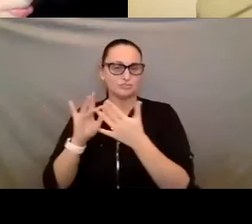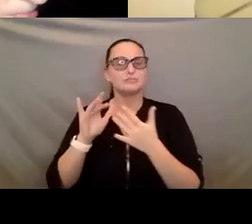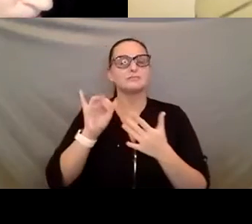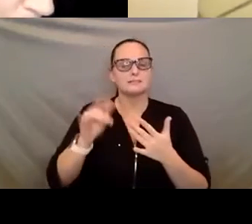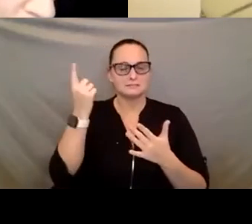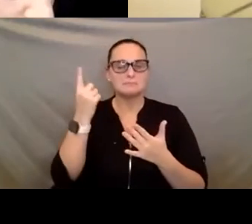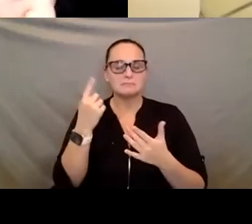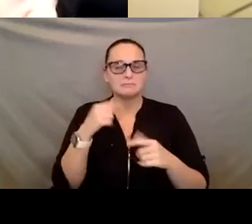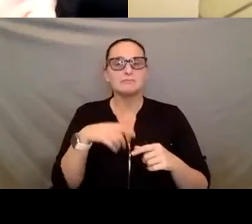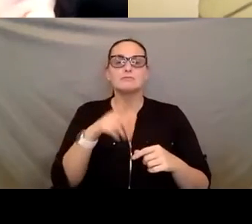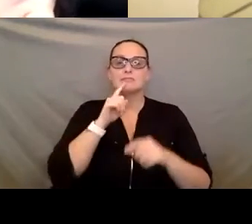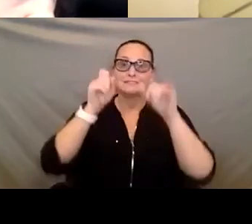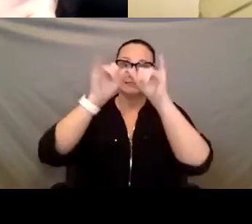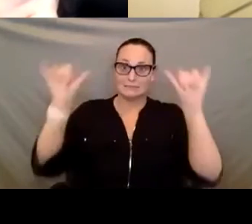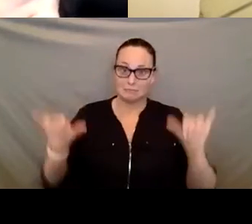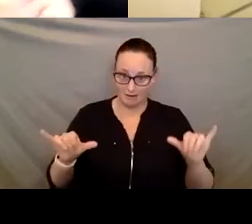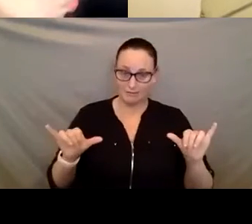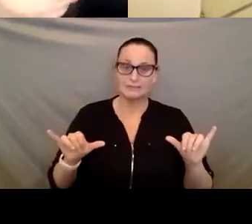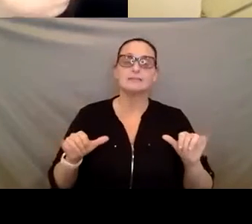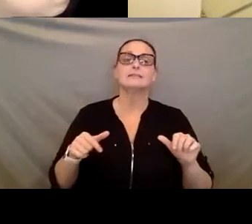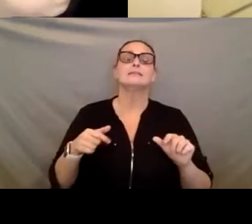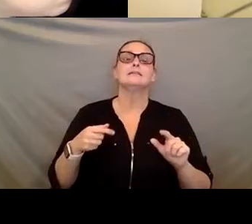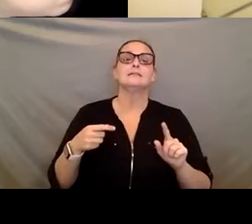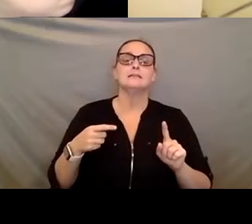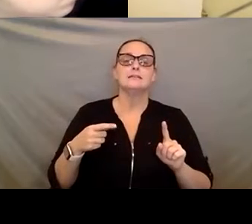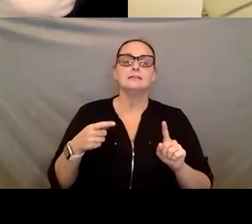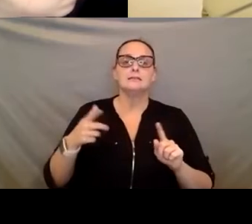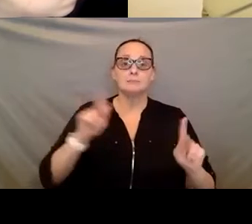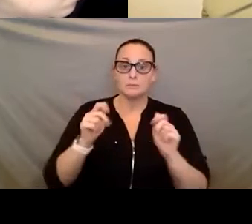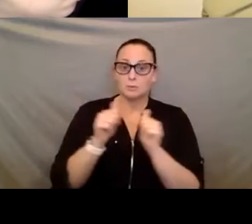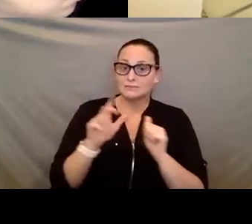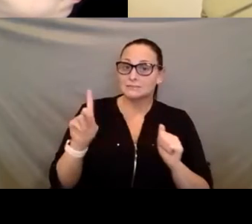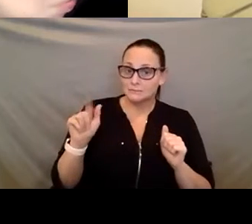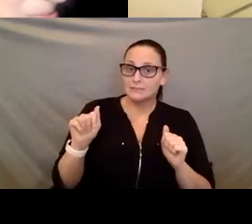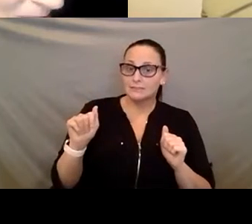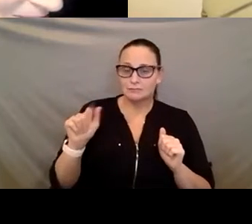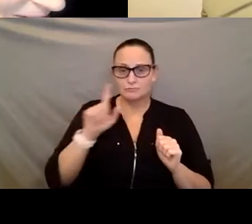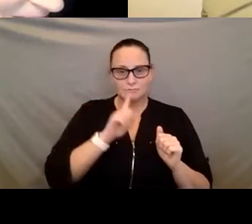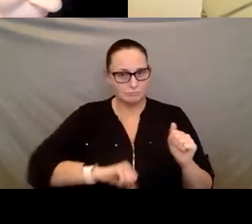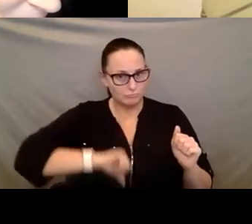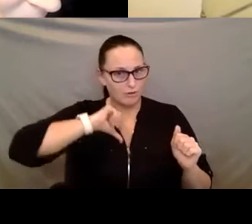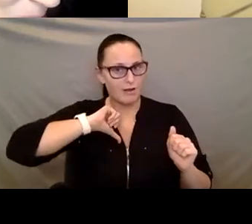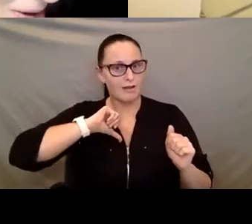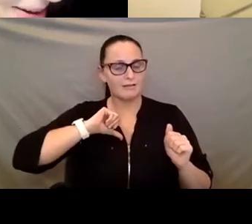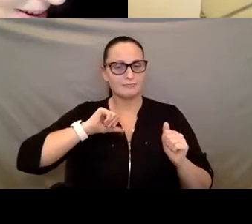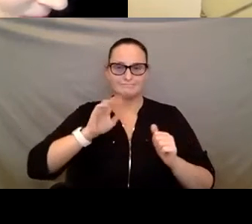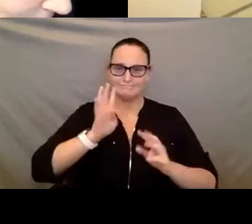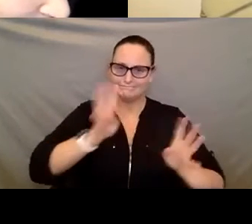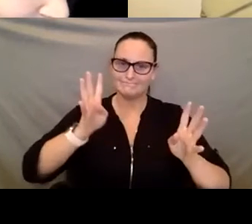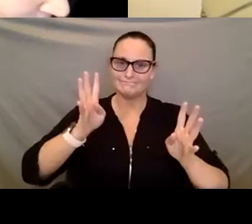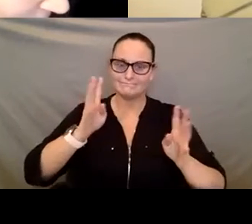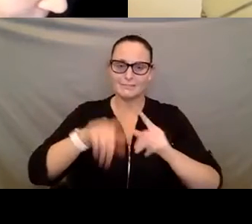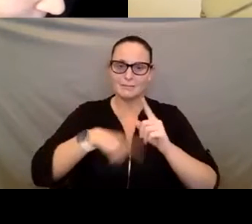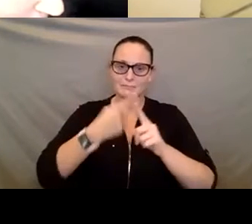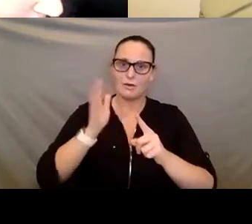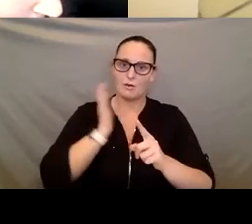would say, systematically among people with disabilities, so showing pride and being outspoken about our